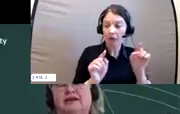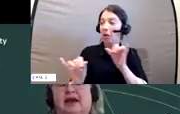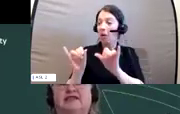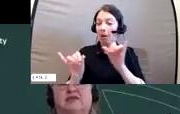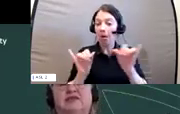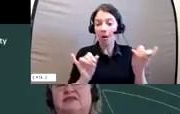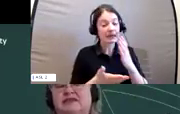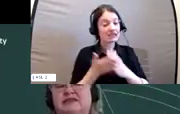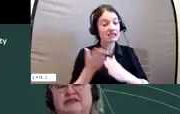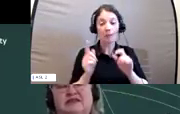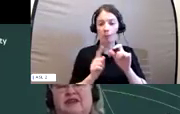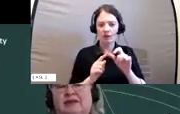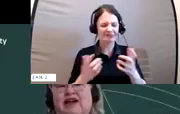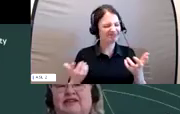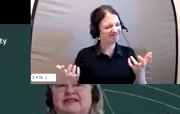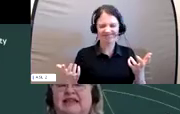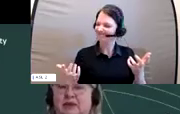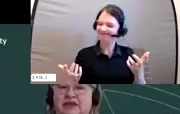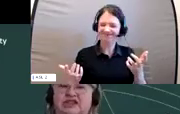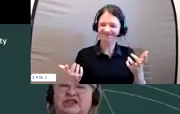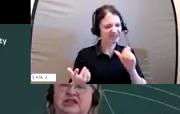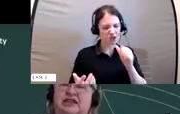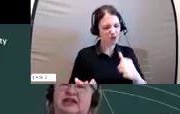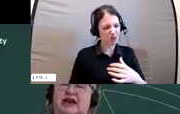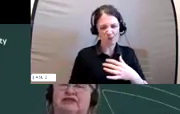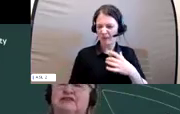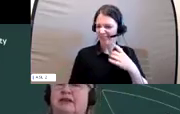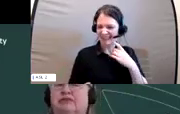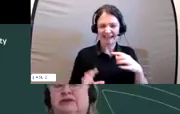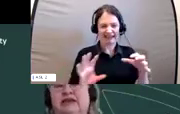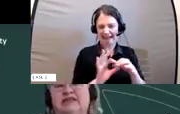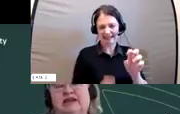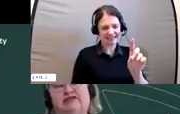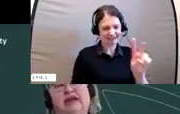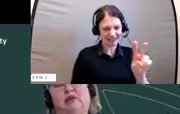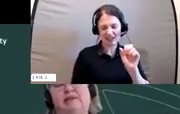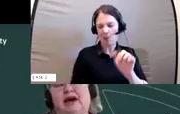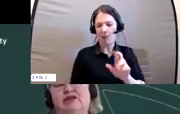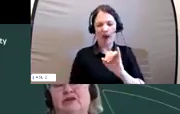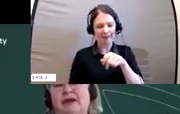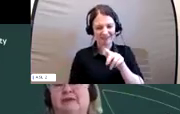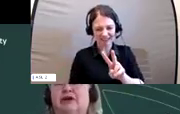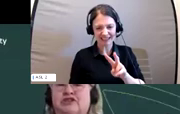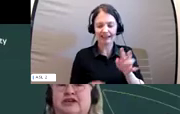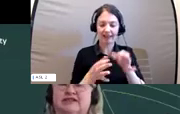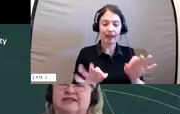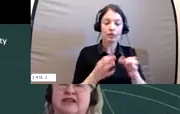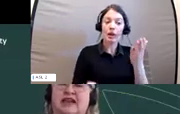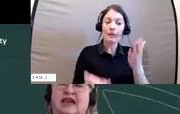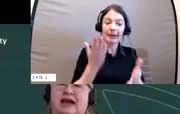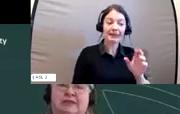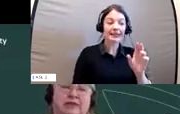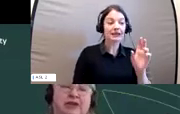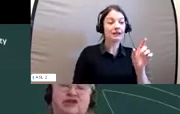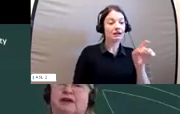don't quite connect with domestic and family violence language. For example, in DFV, we might talk about